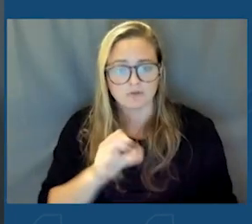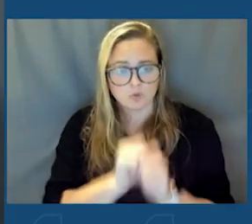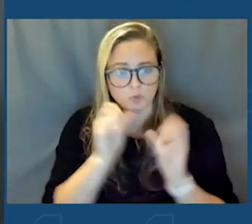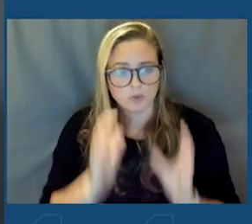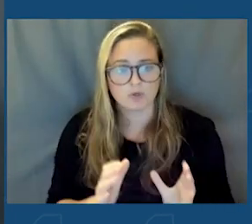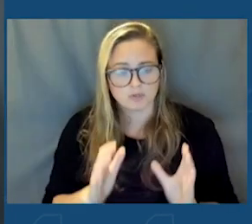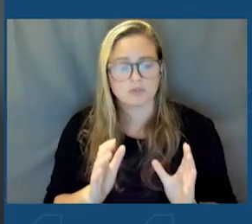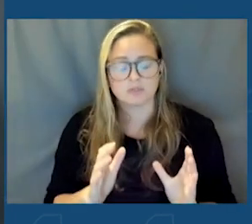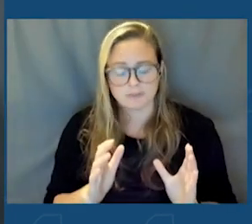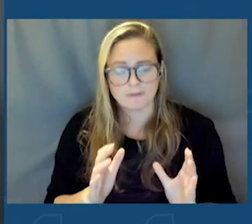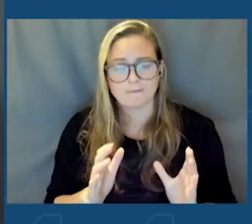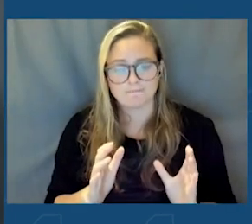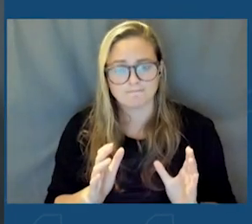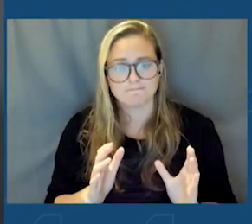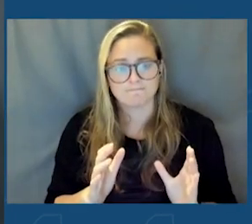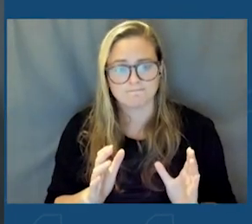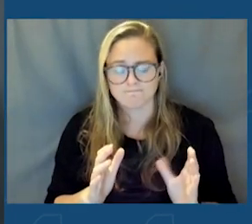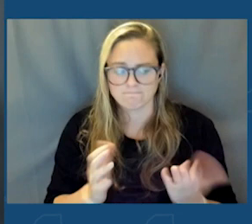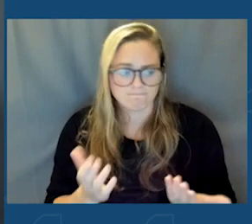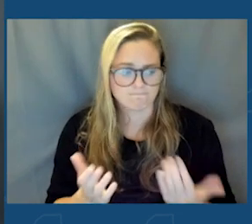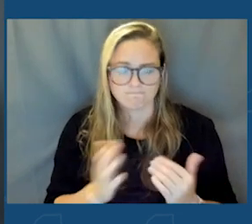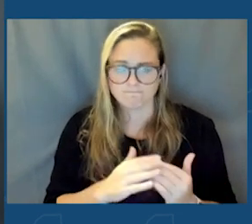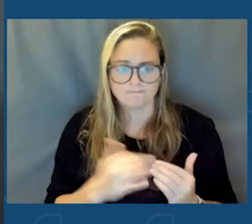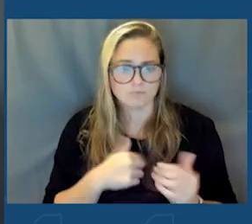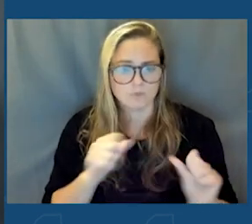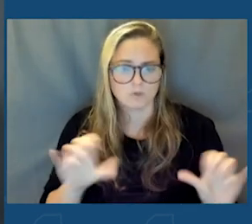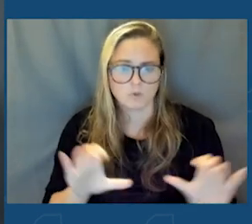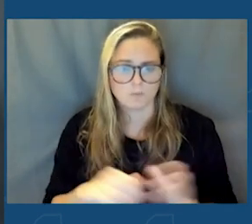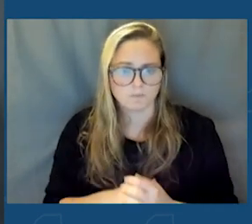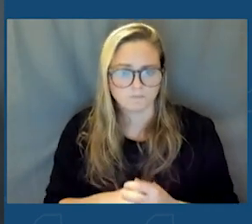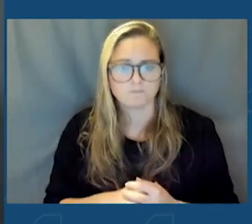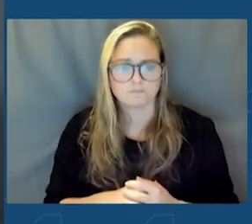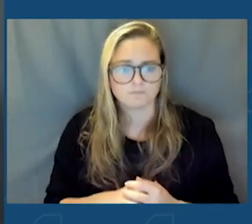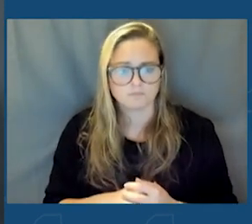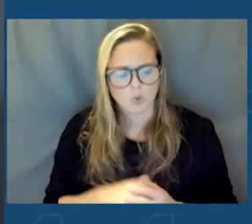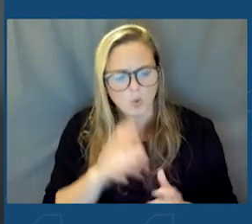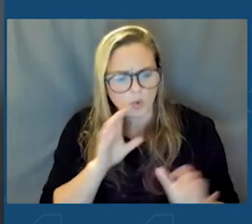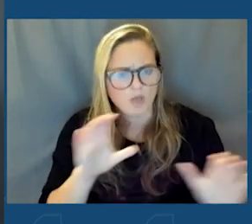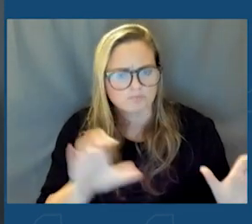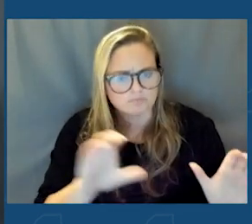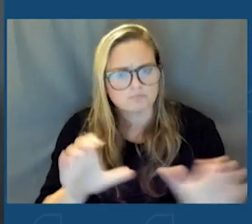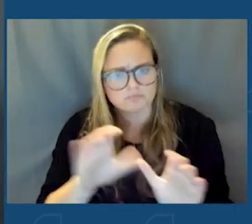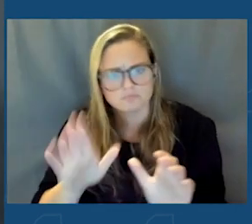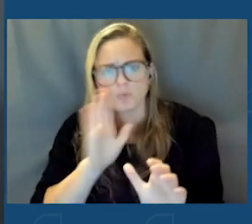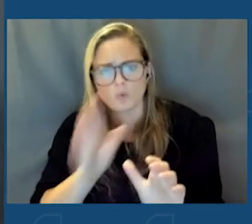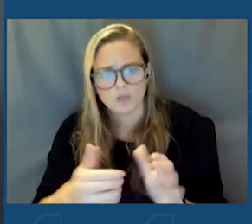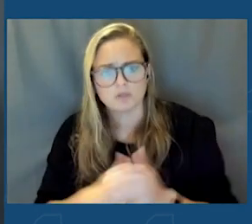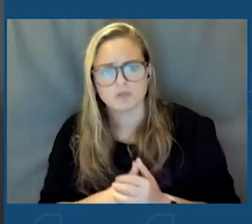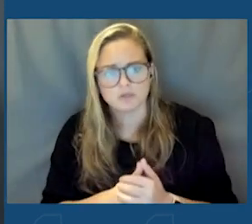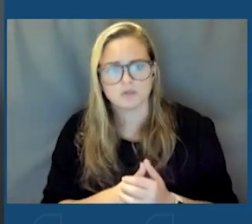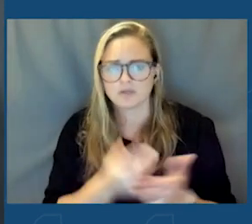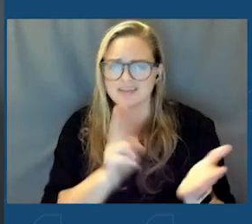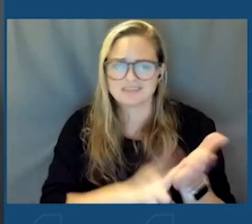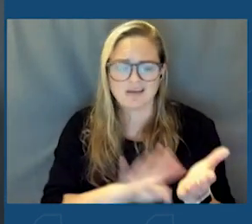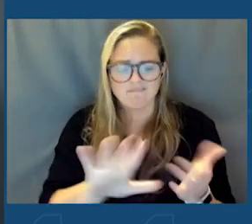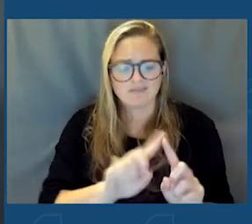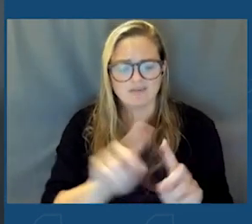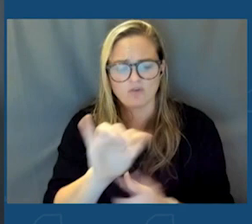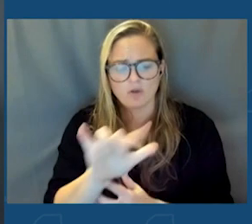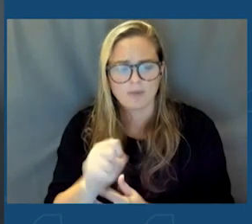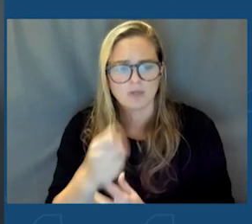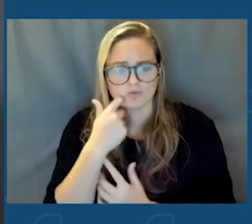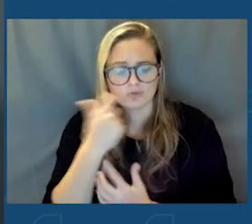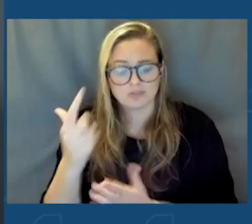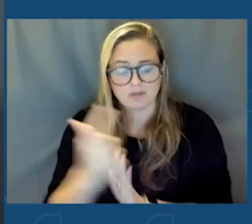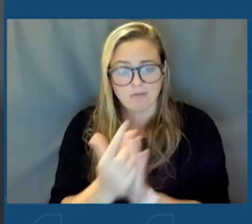the least we can do. We'll take other actions. We certainly will. I signed 5 bills into law passed by